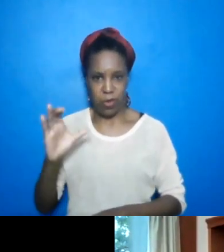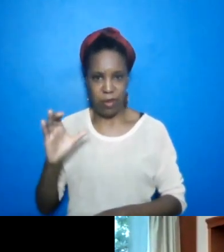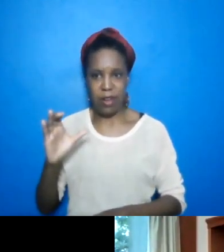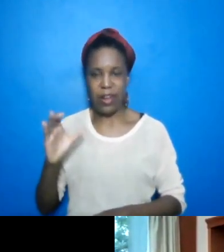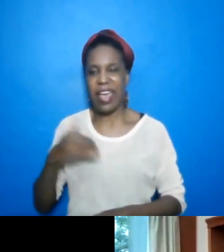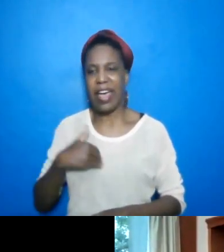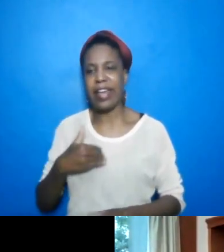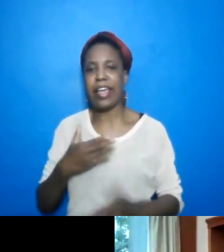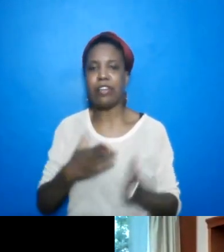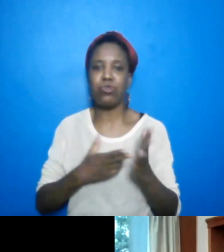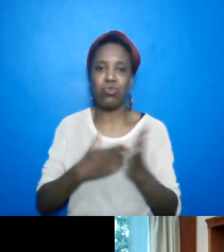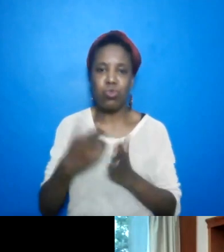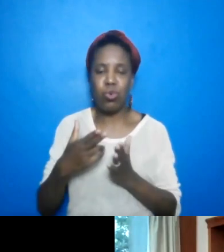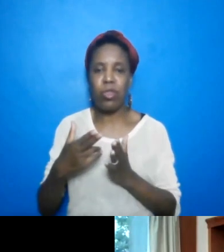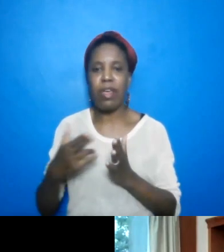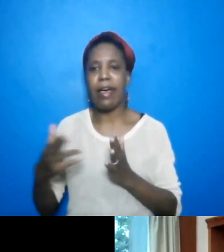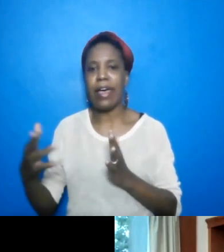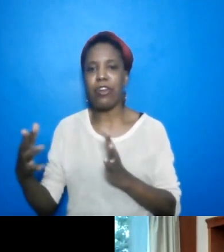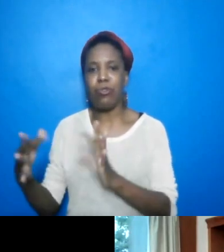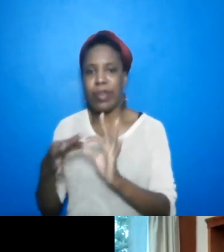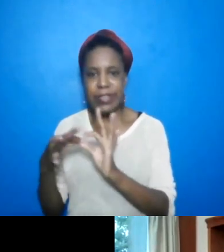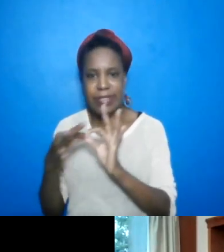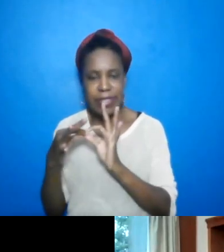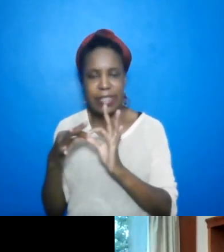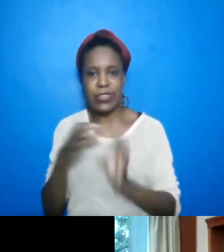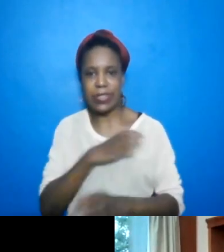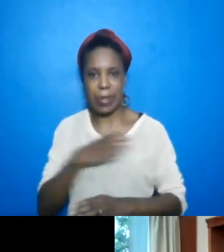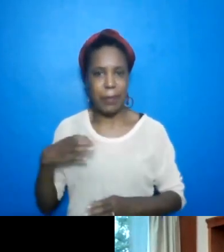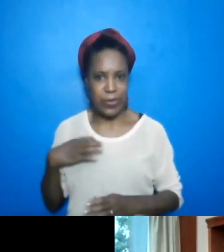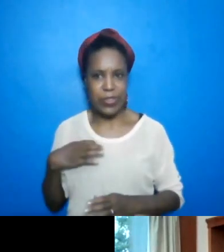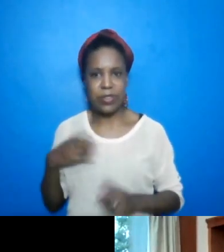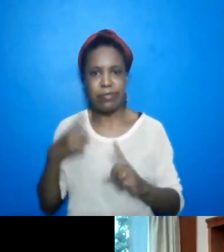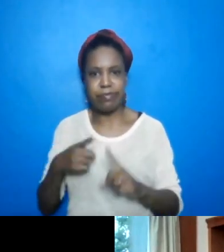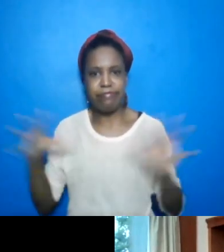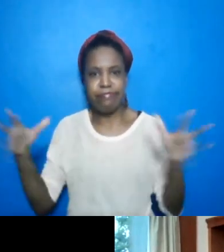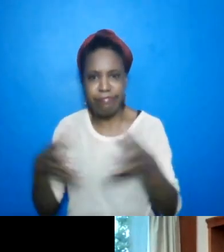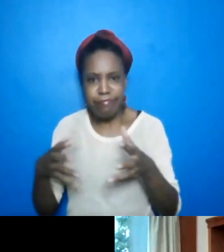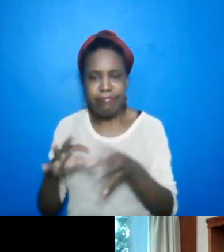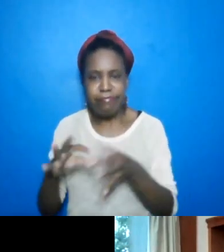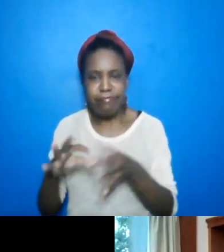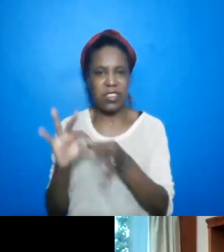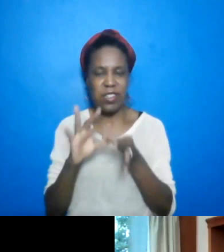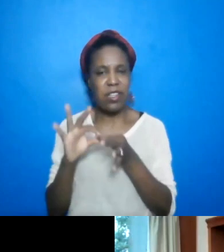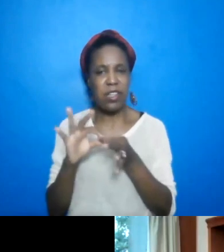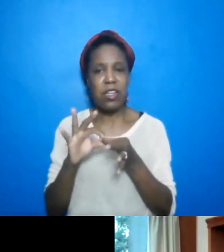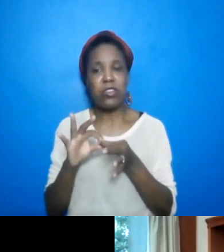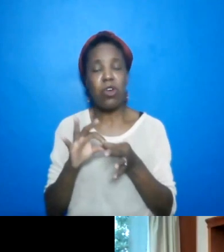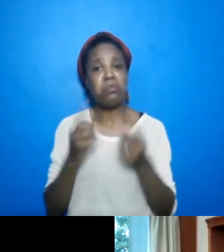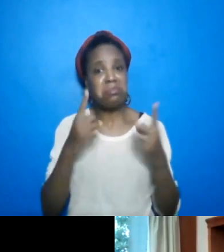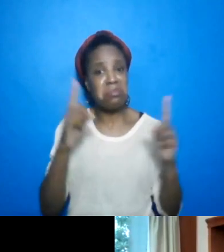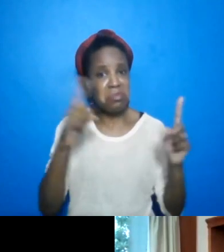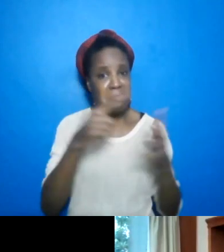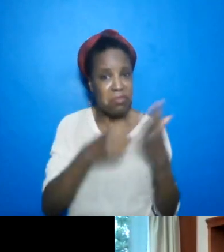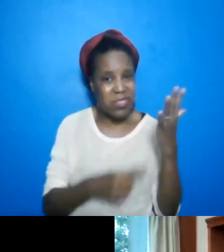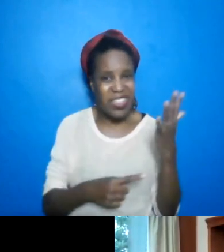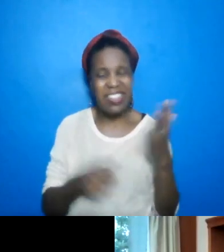and it had achieved certain things, but hadn't fully achieved everything that people had hoped in for the Truth and